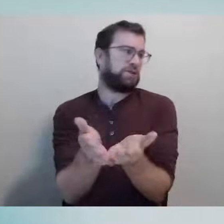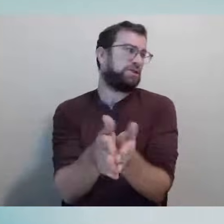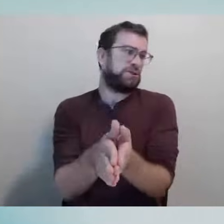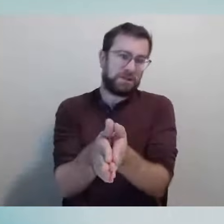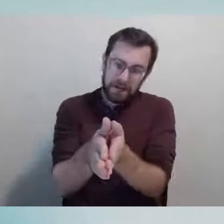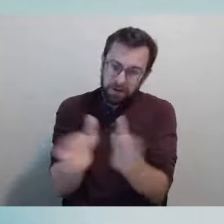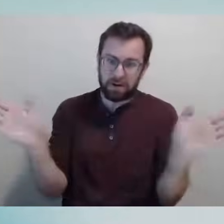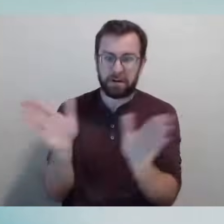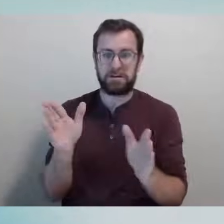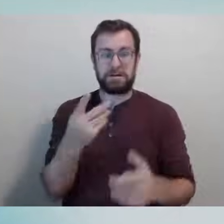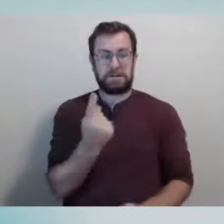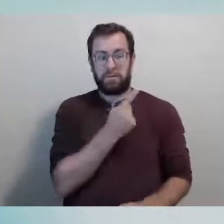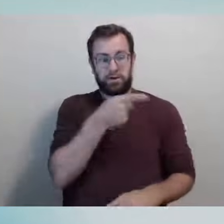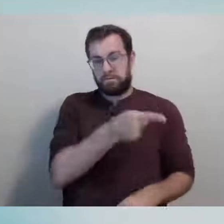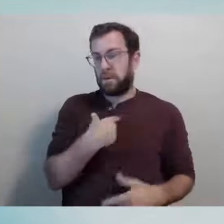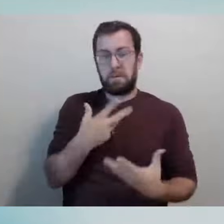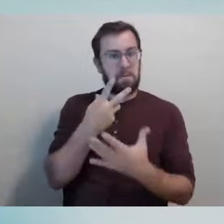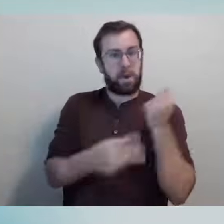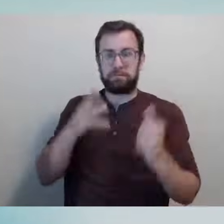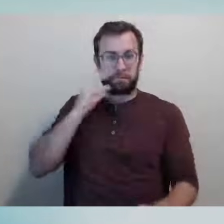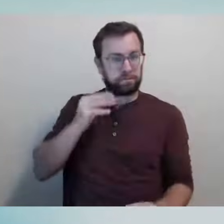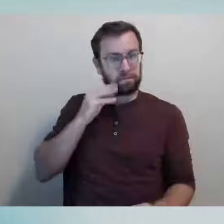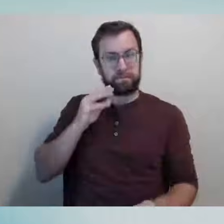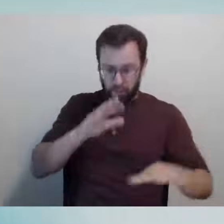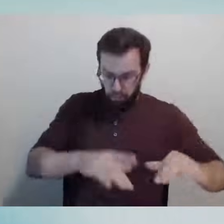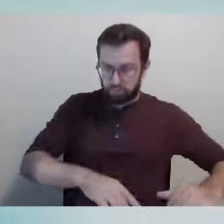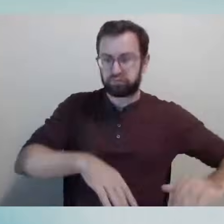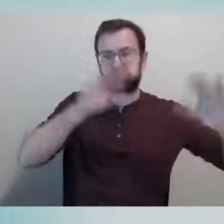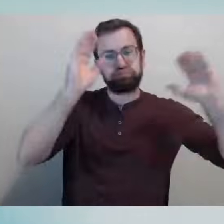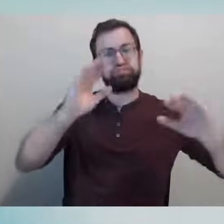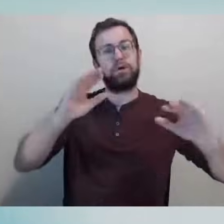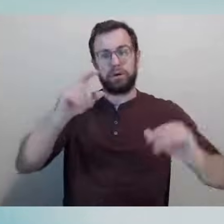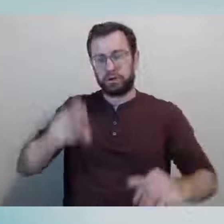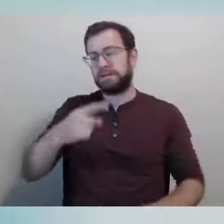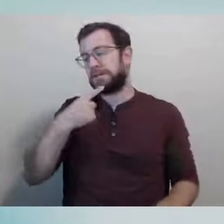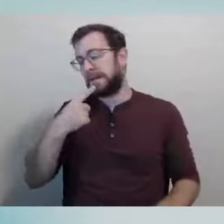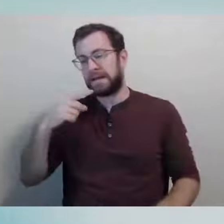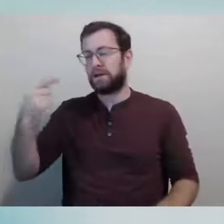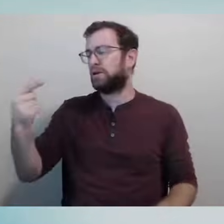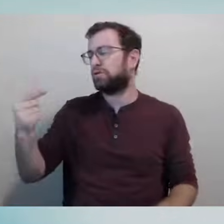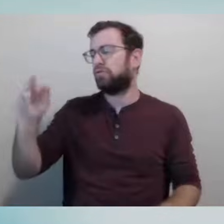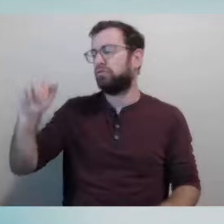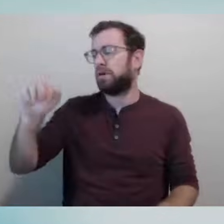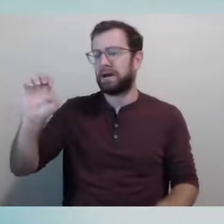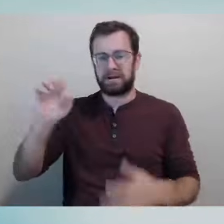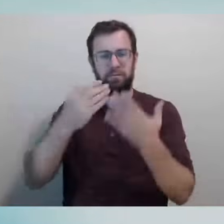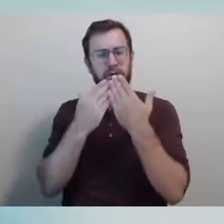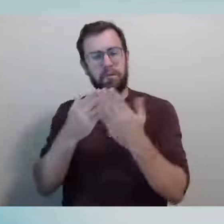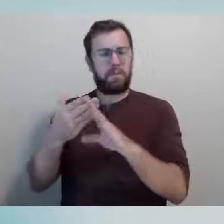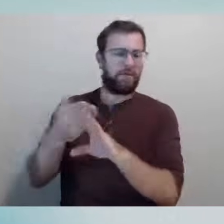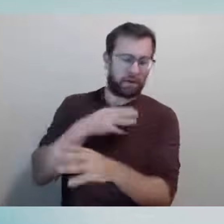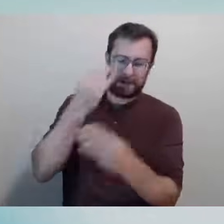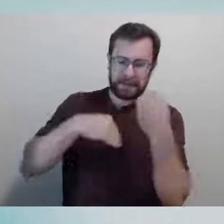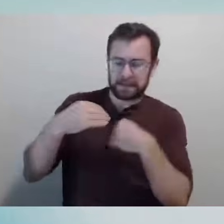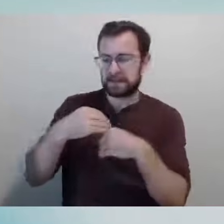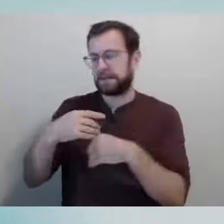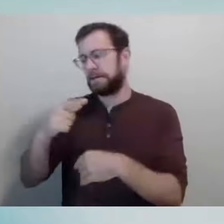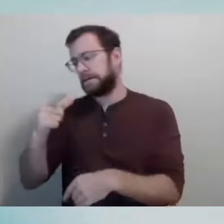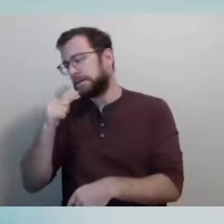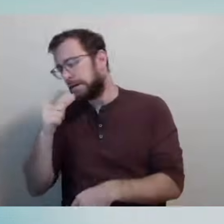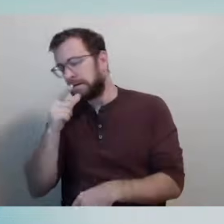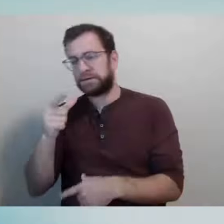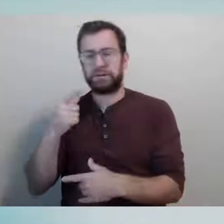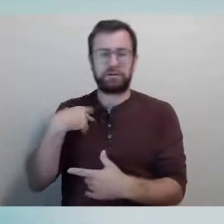been on both sides. Somebody who was brought up that you say grace or you pray before eating dinner or lunch and before going